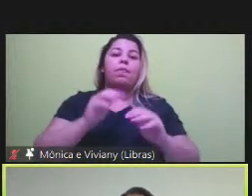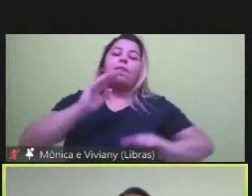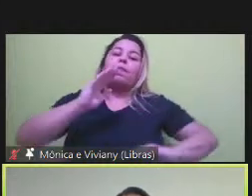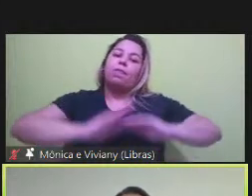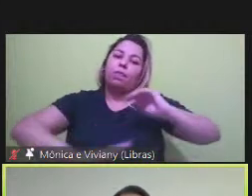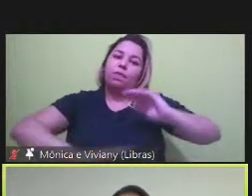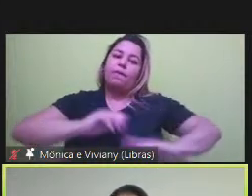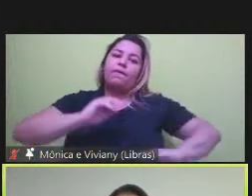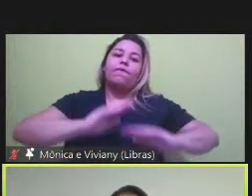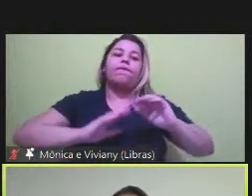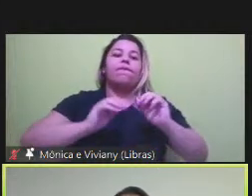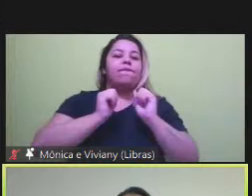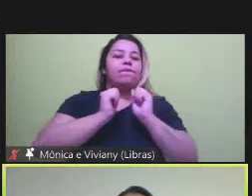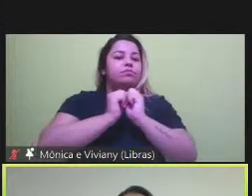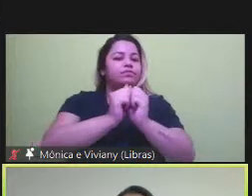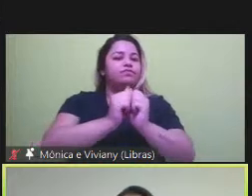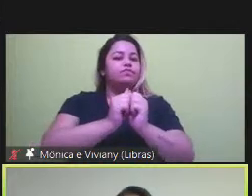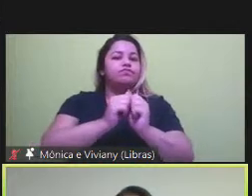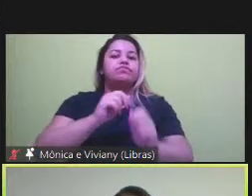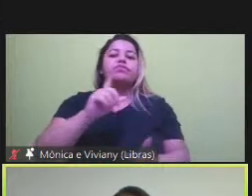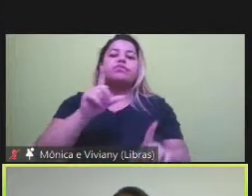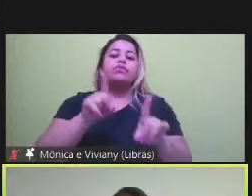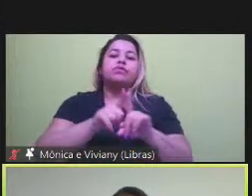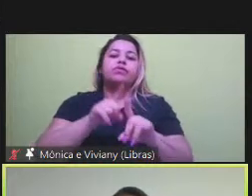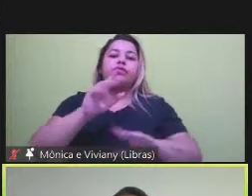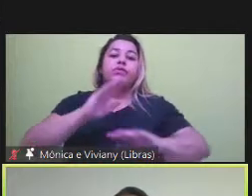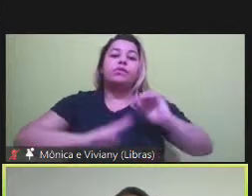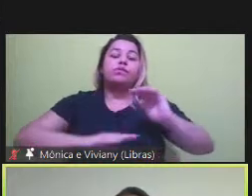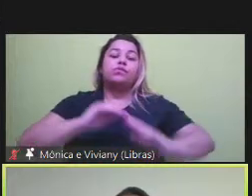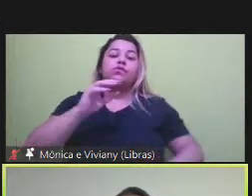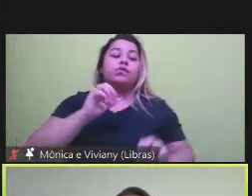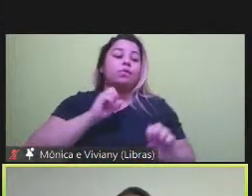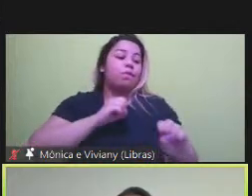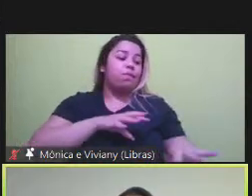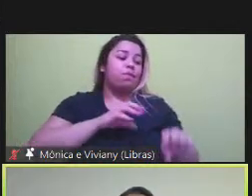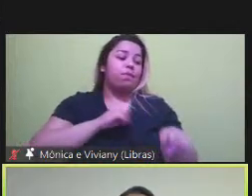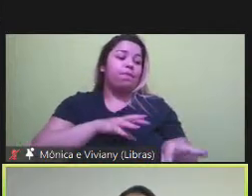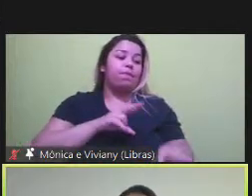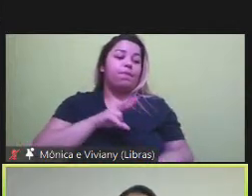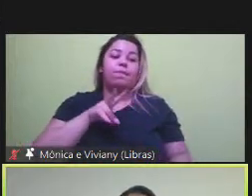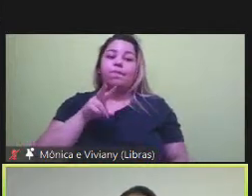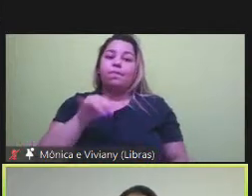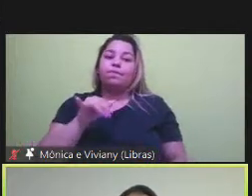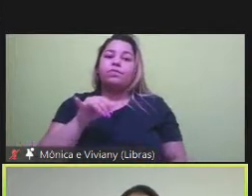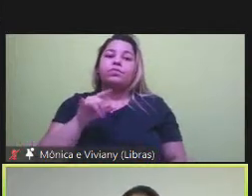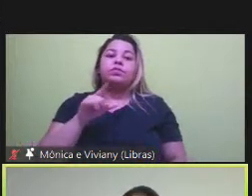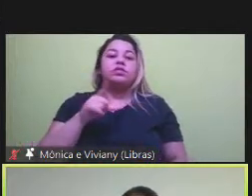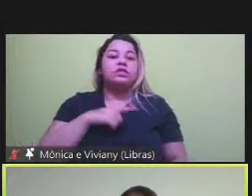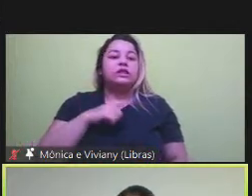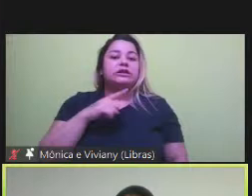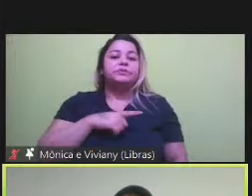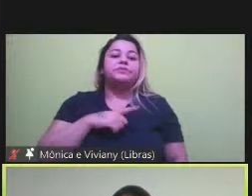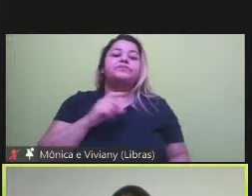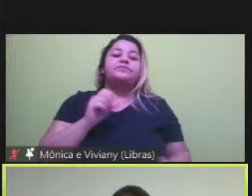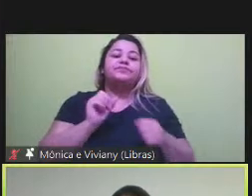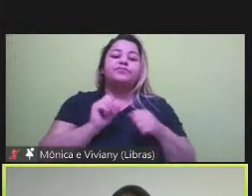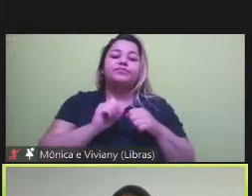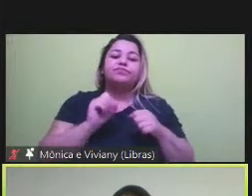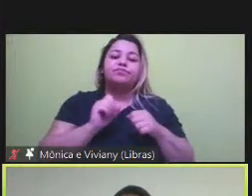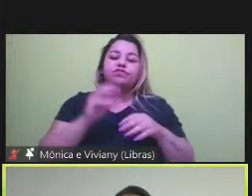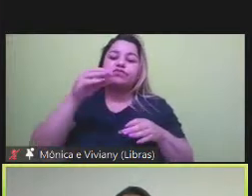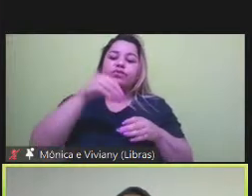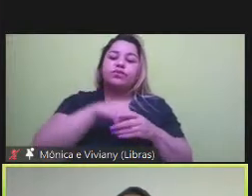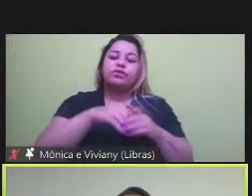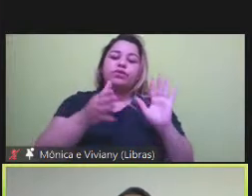there are actions that will be done jointly and ones that which education will be performing within